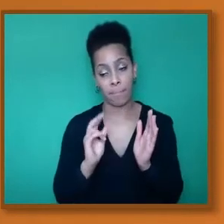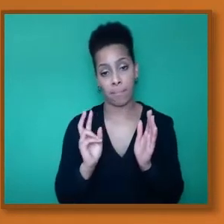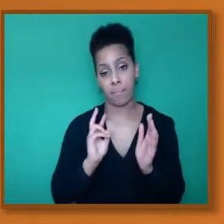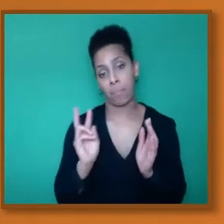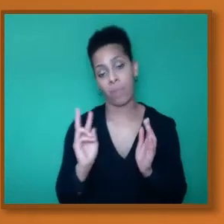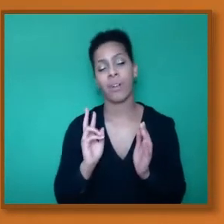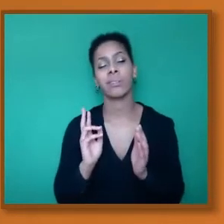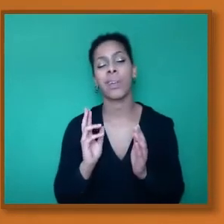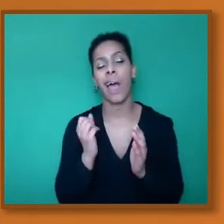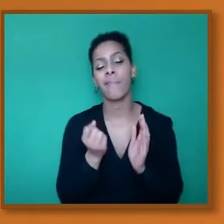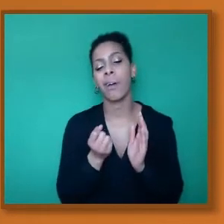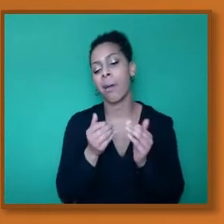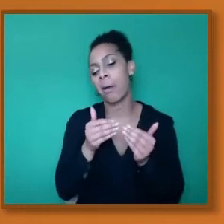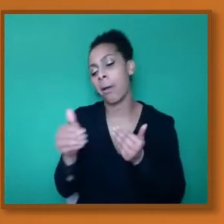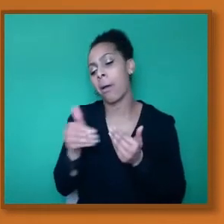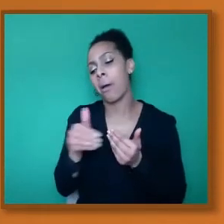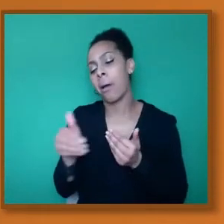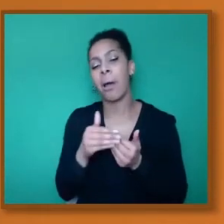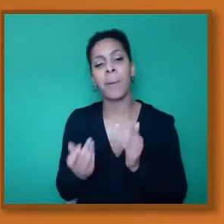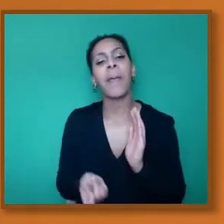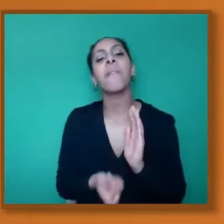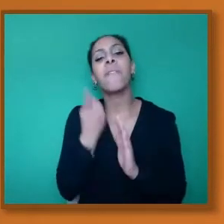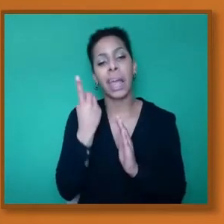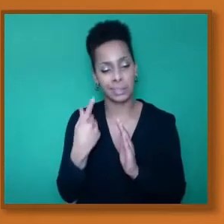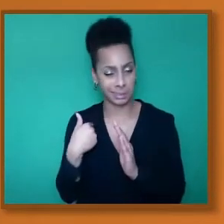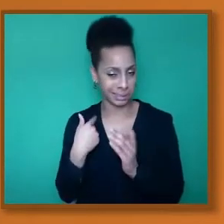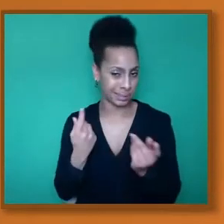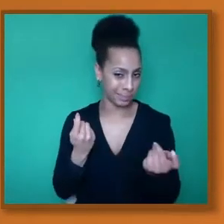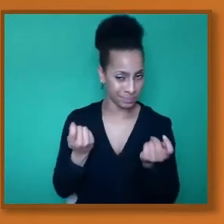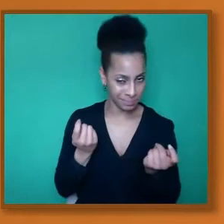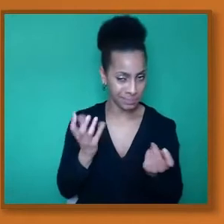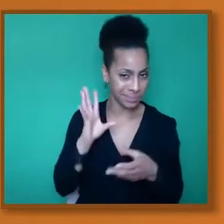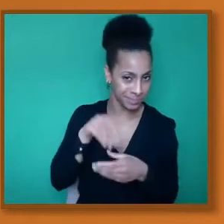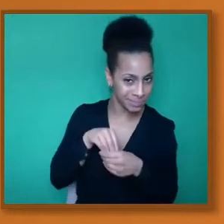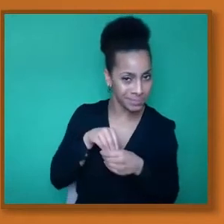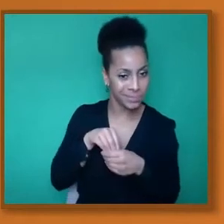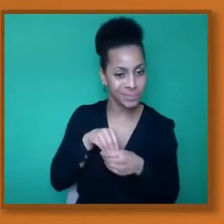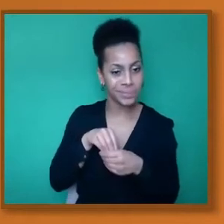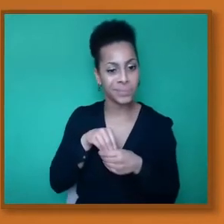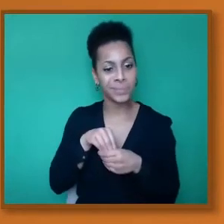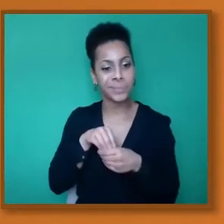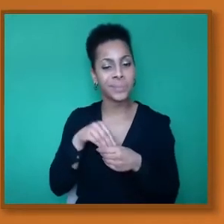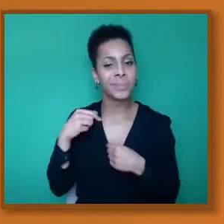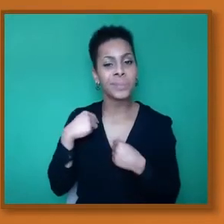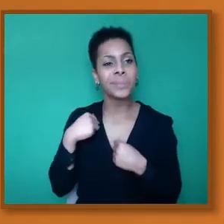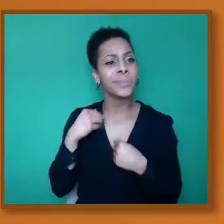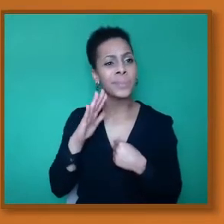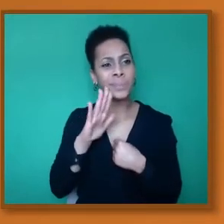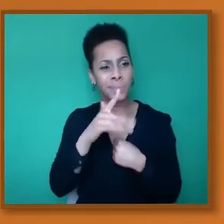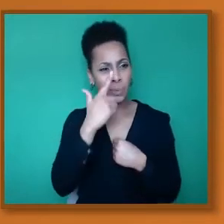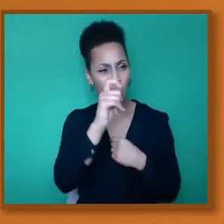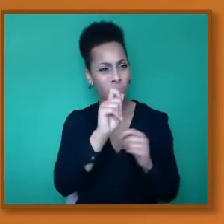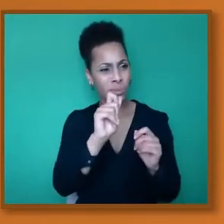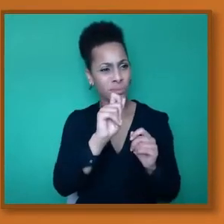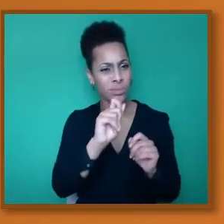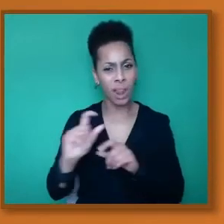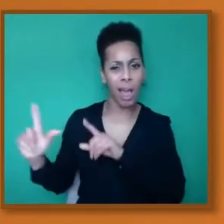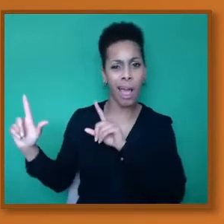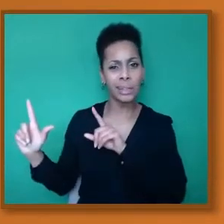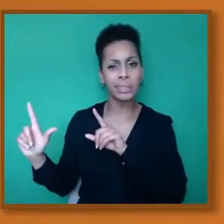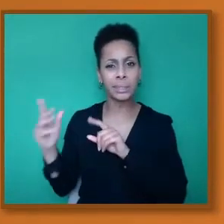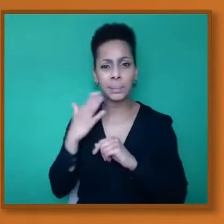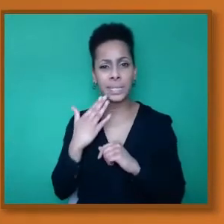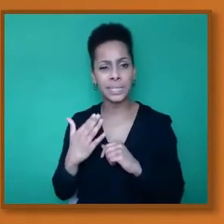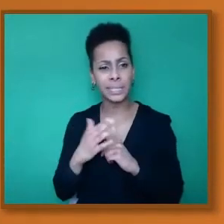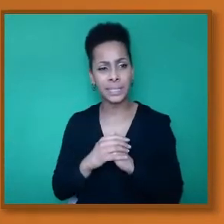I was just about to say the same thing. Yeah, we're about to say the same thing. I going to ask if the slide deck could just come up and go to the final slide. Yeah, if you could go